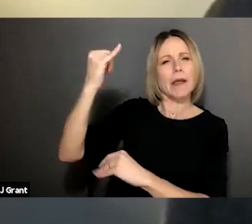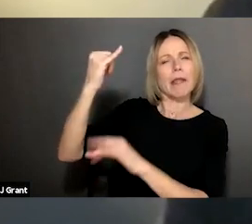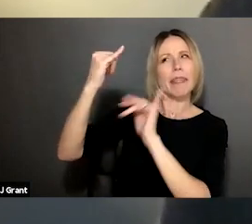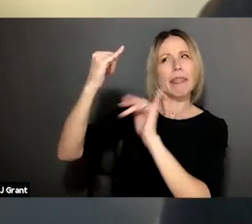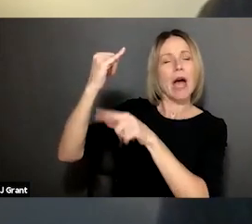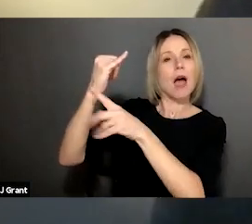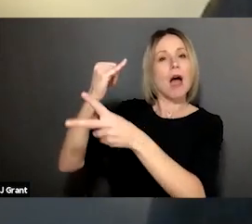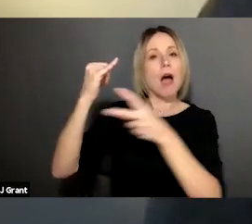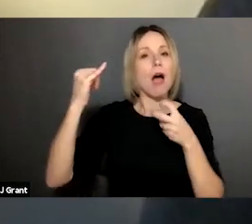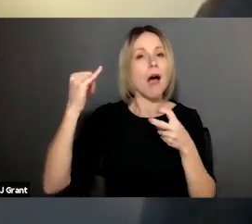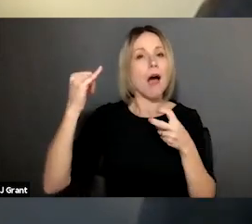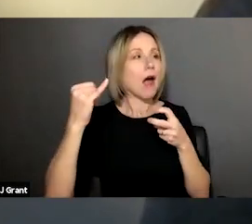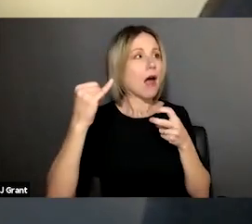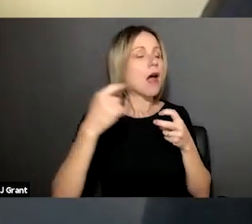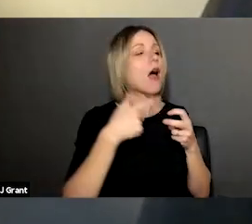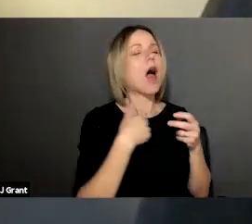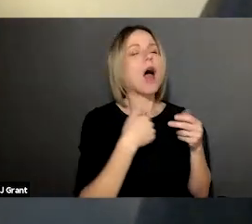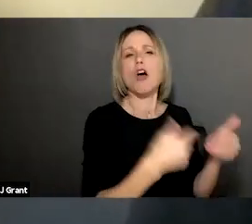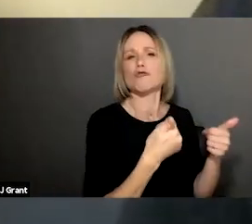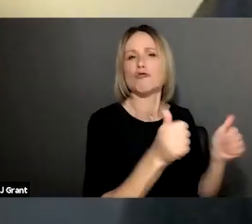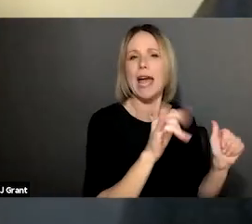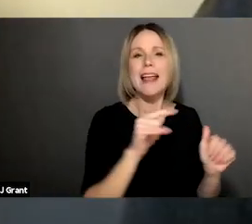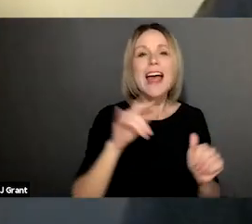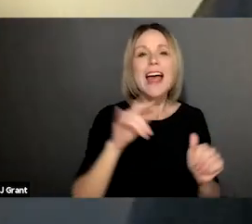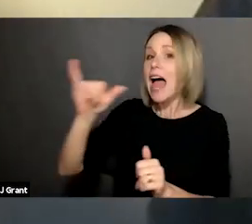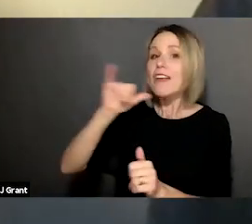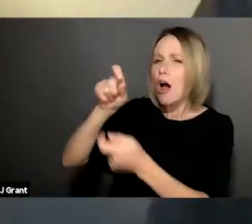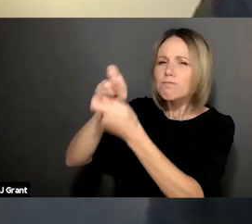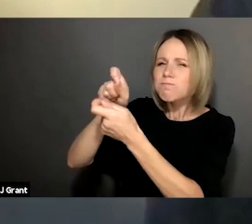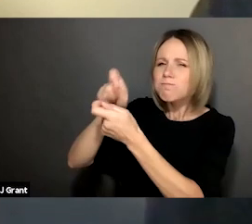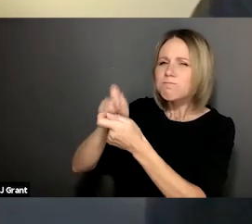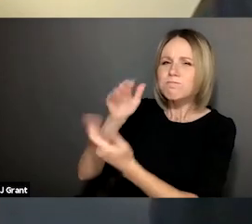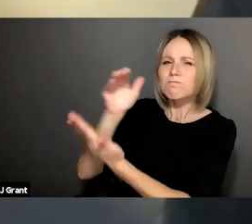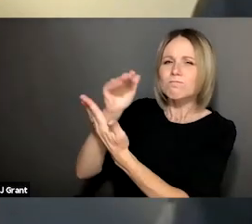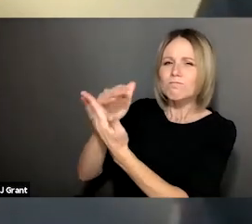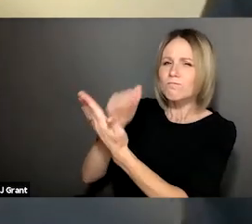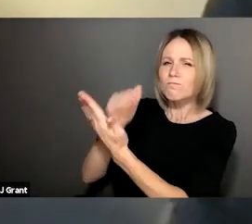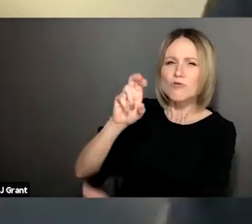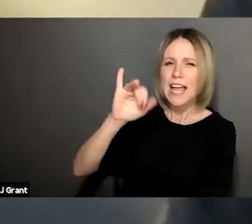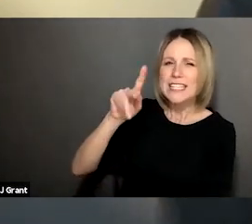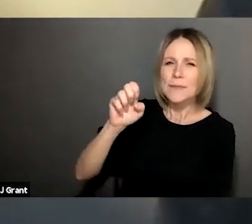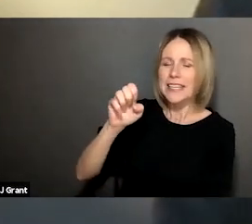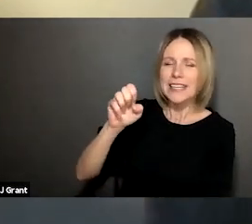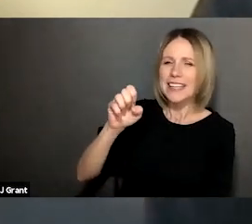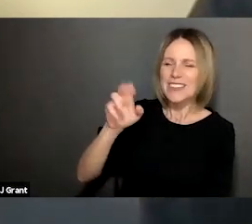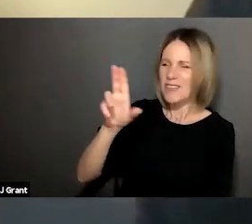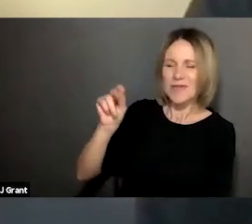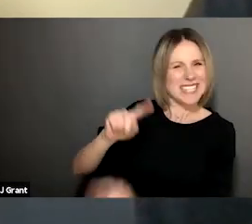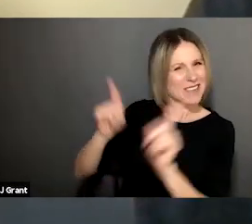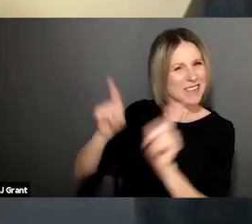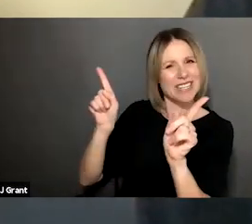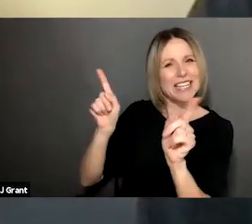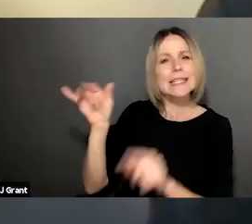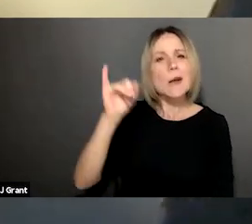recipe. A precise recipe means that it's like sheet music. If I follow the steps exactly as